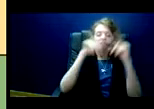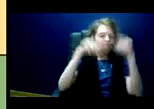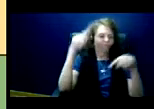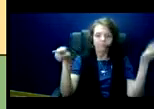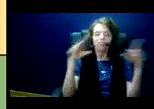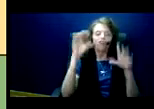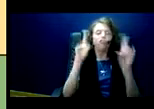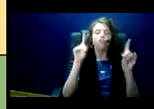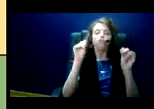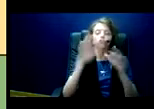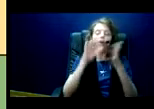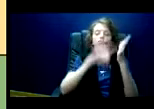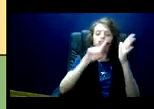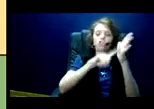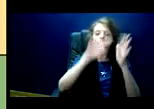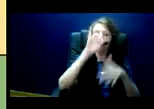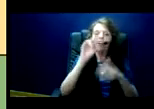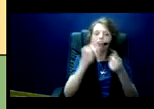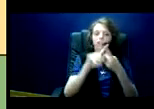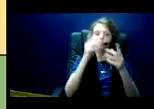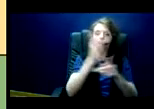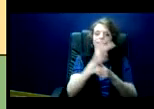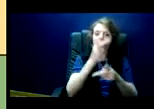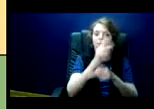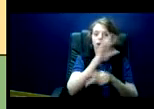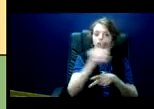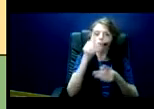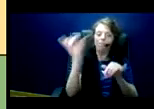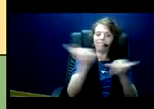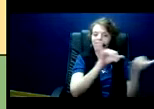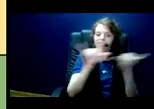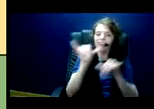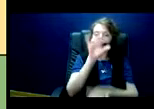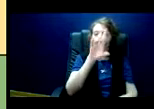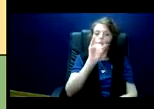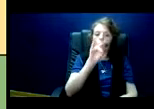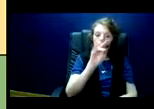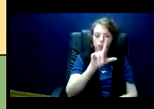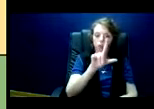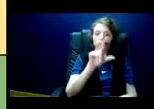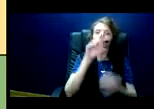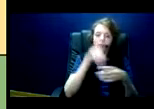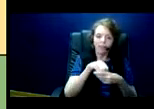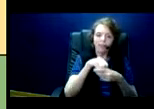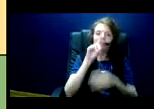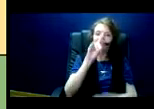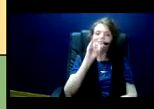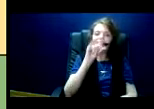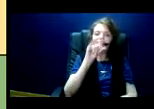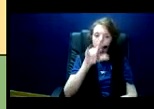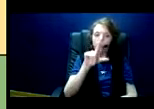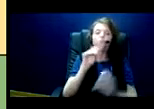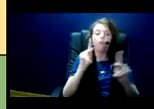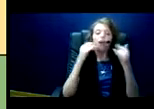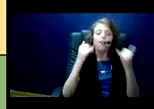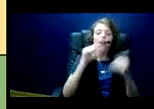do a diagnostic check-in and to convert and keep those same rituals, but just translate them to a digital space. Linda, can we